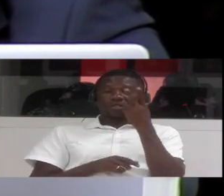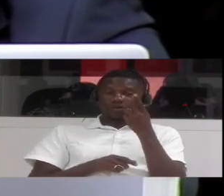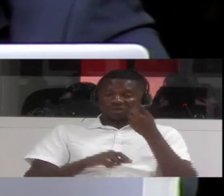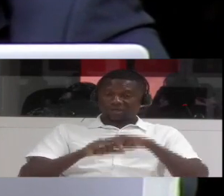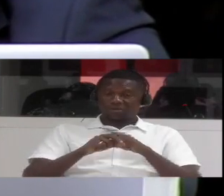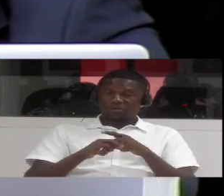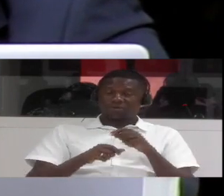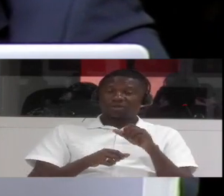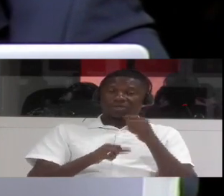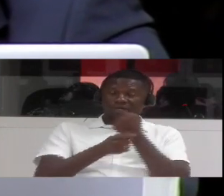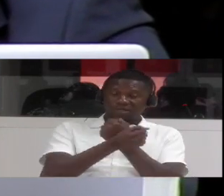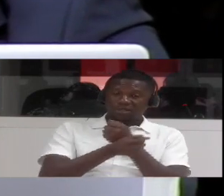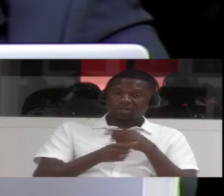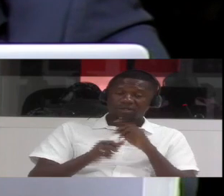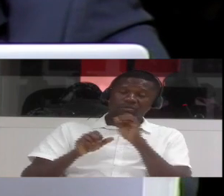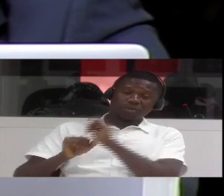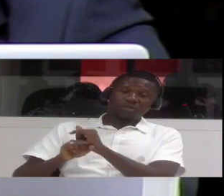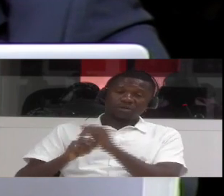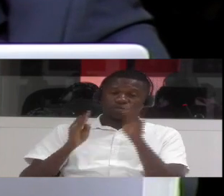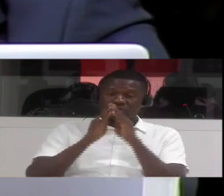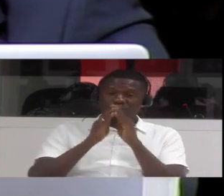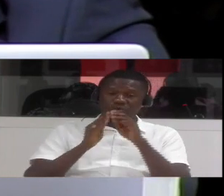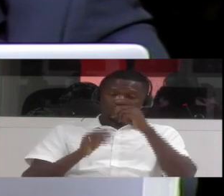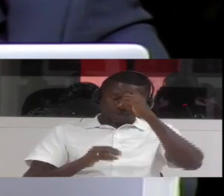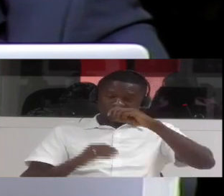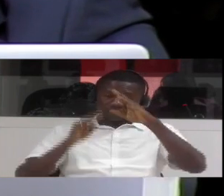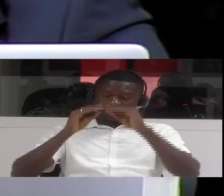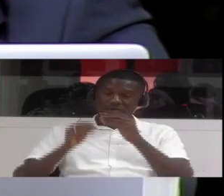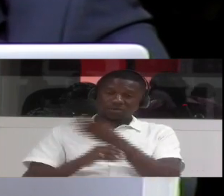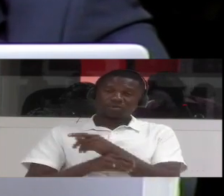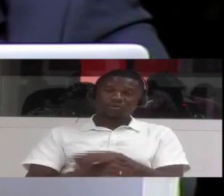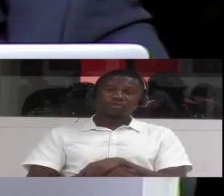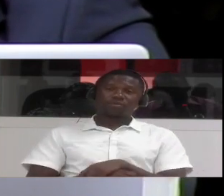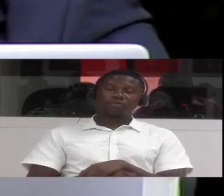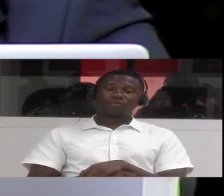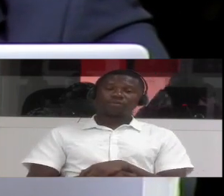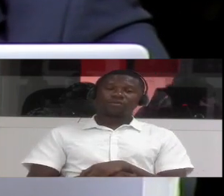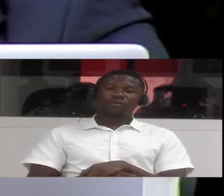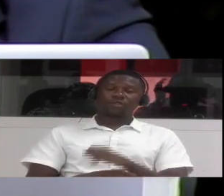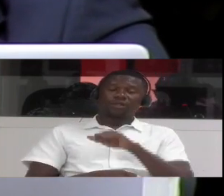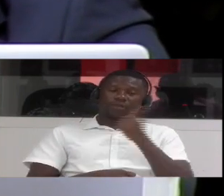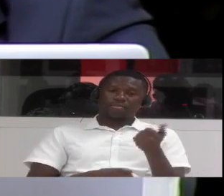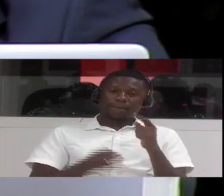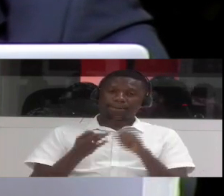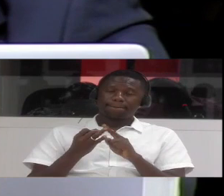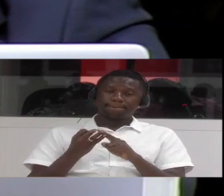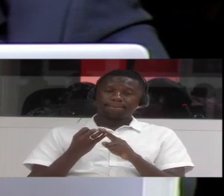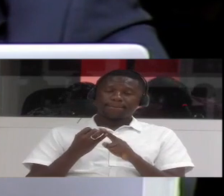detained at Bundung police station. Yes. And And